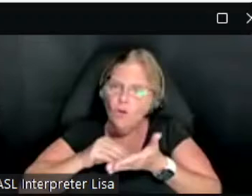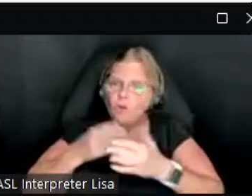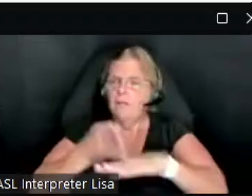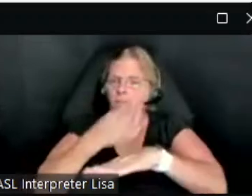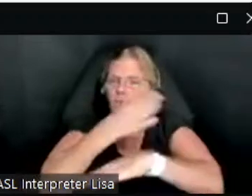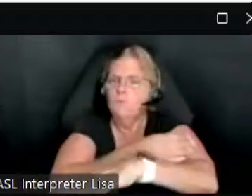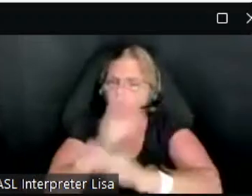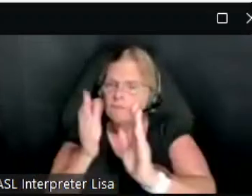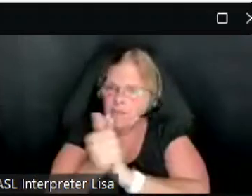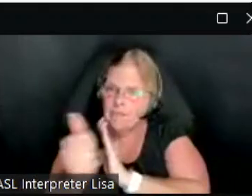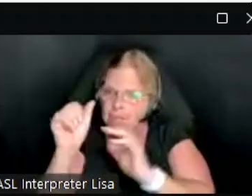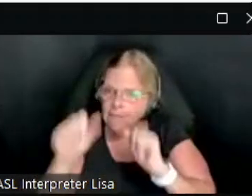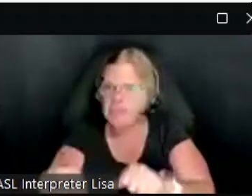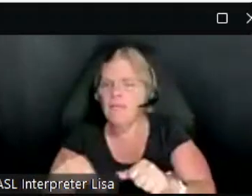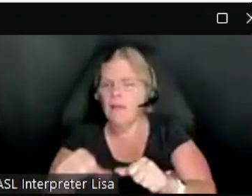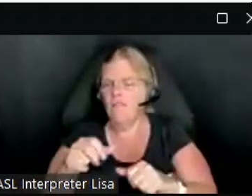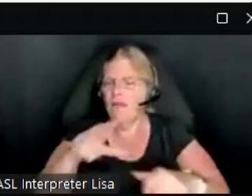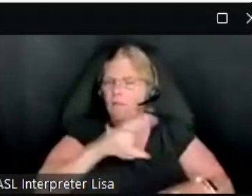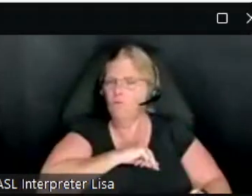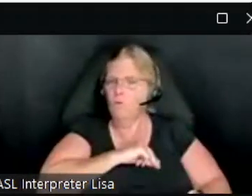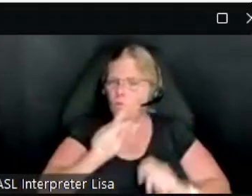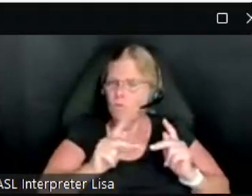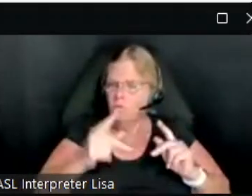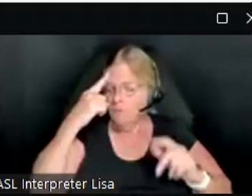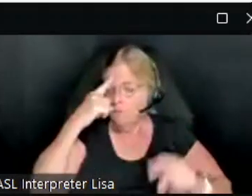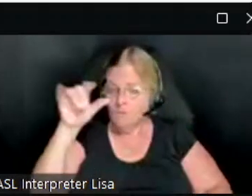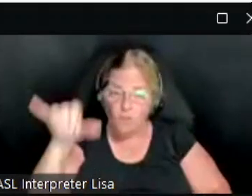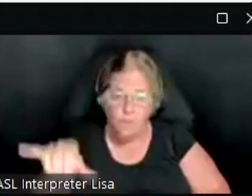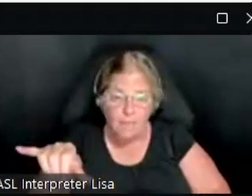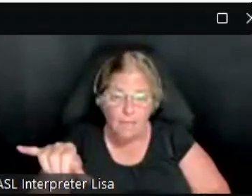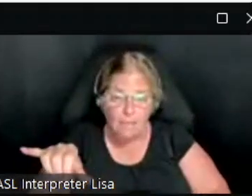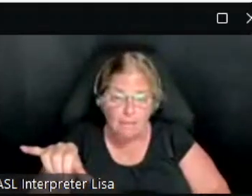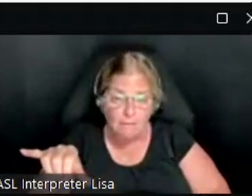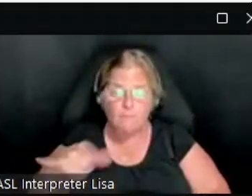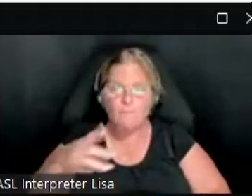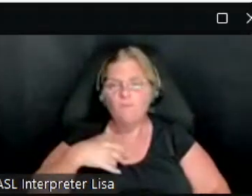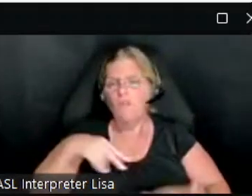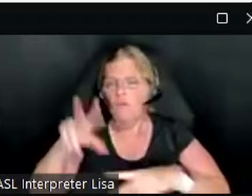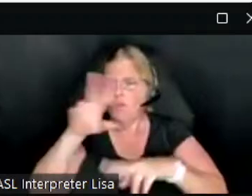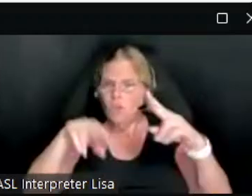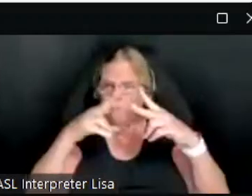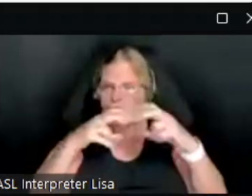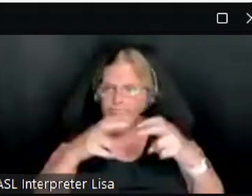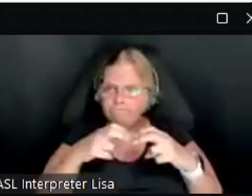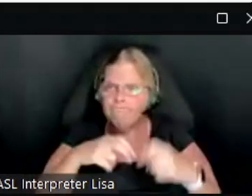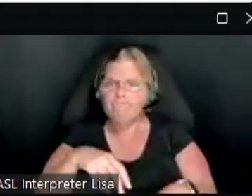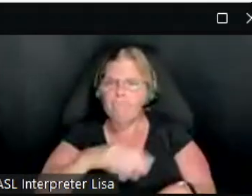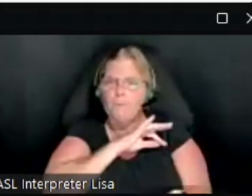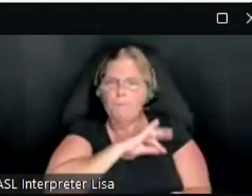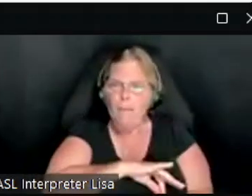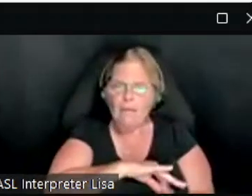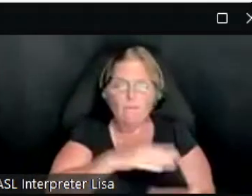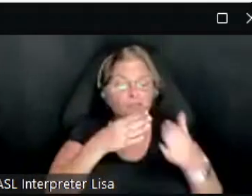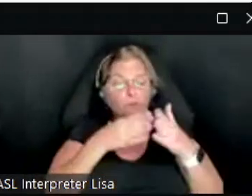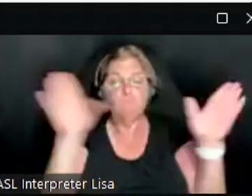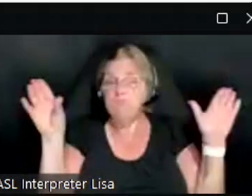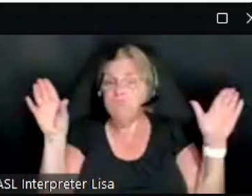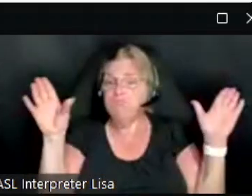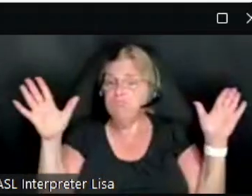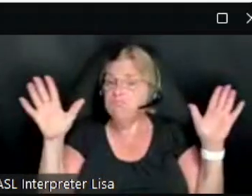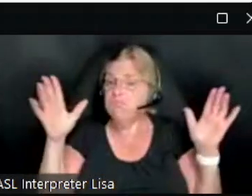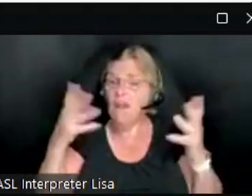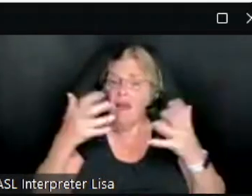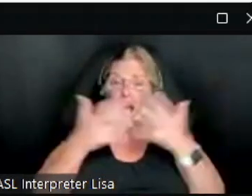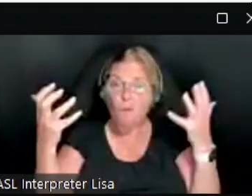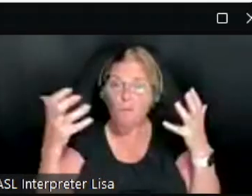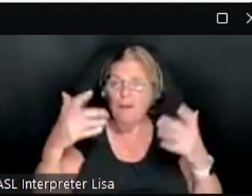just rewards people for staying. Looking at benefits, how universal are they? Do teachers feel like they can't